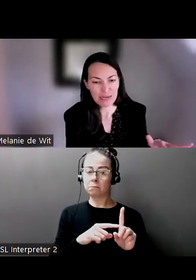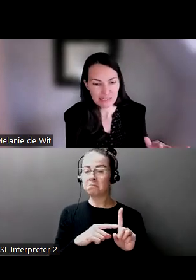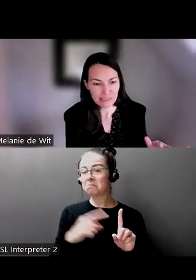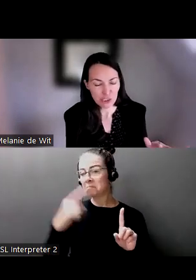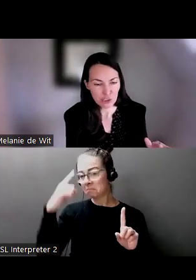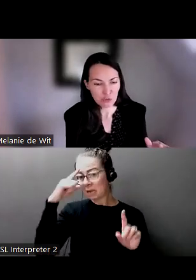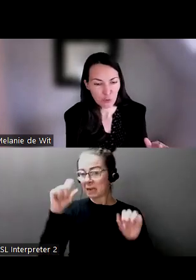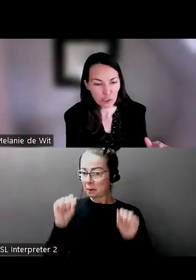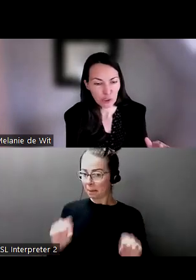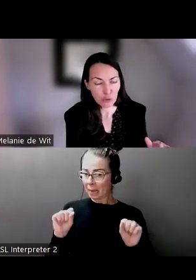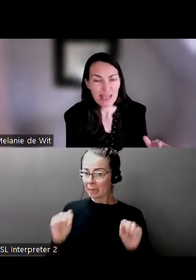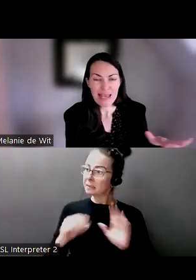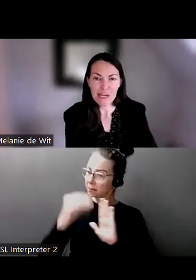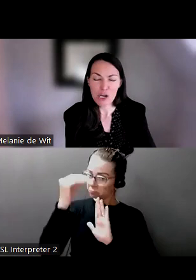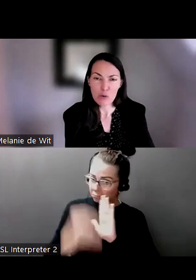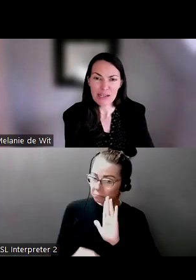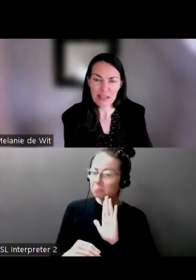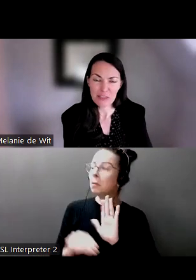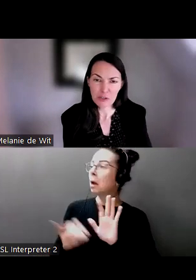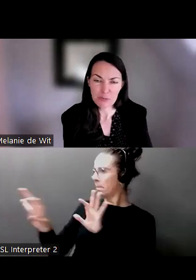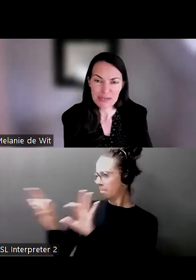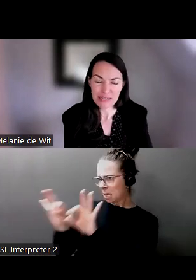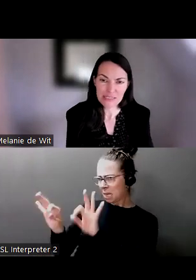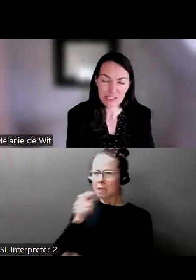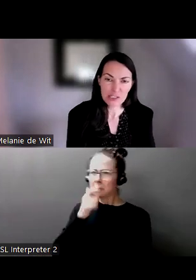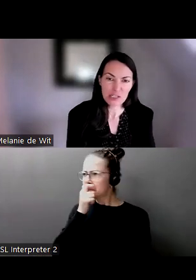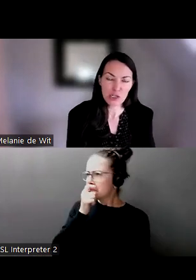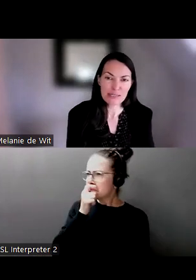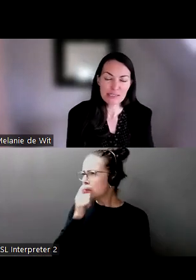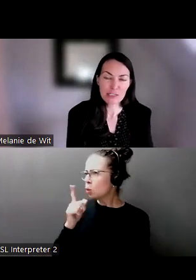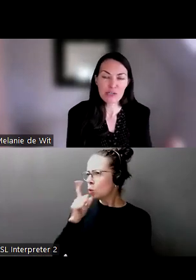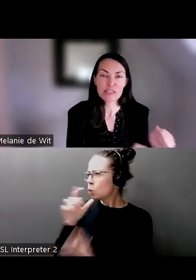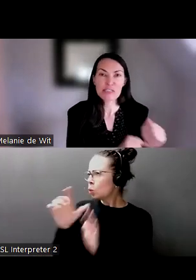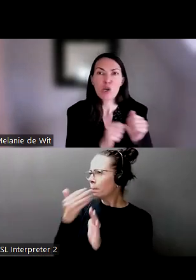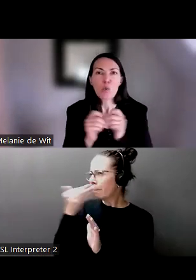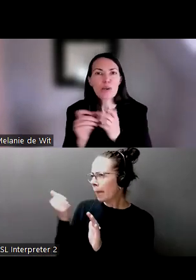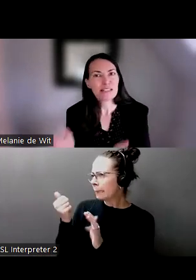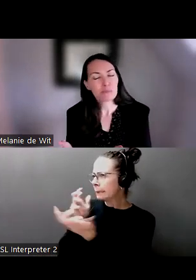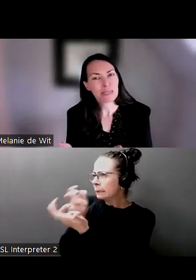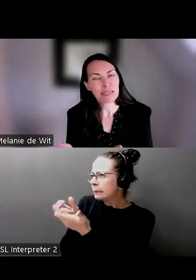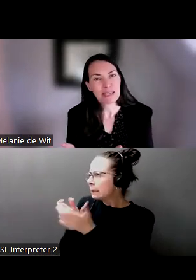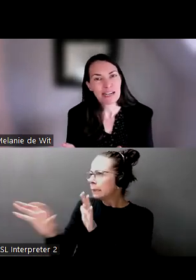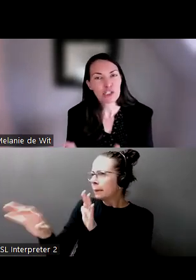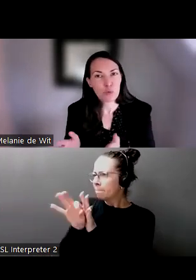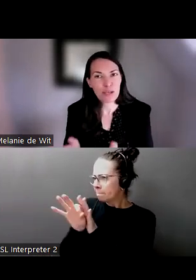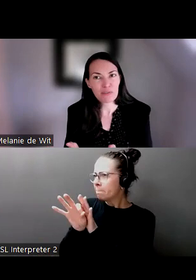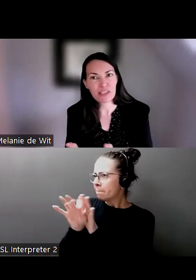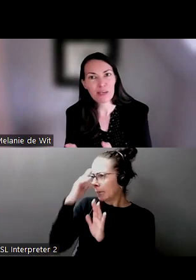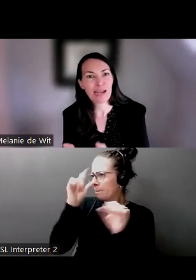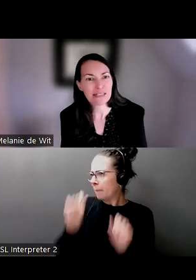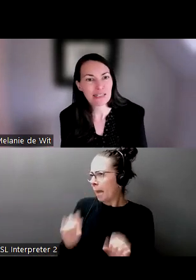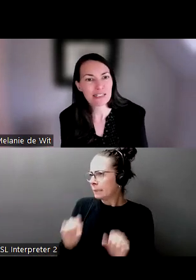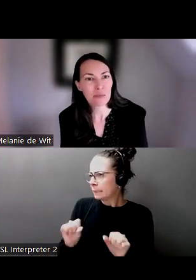would make decisions for you and knowing that they're going to make decisions in your best interest. What does it mean that I don't have